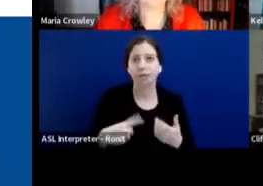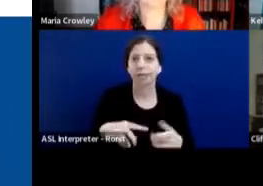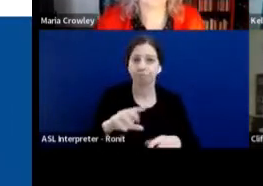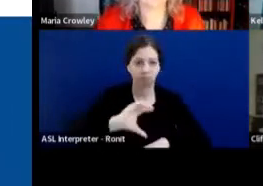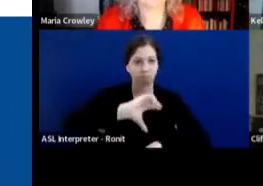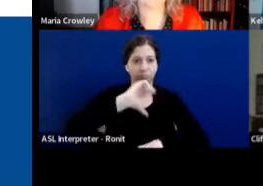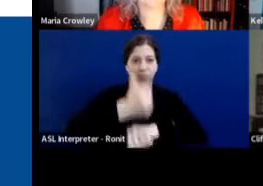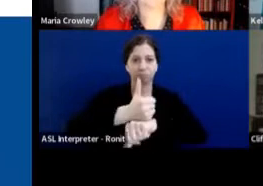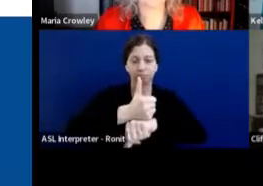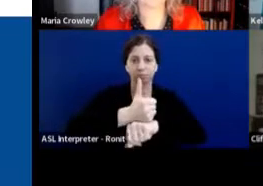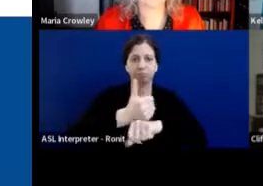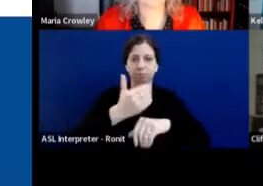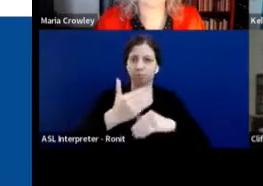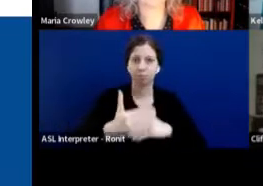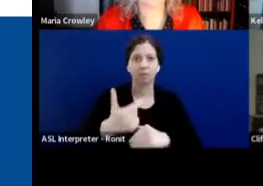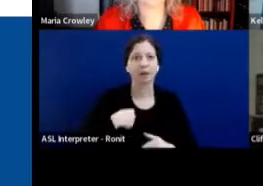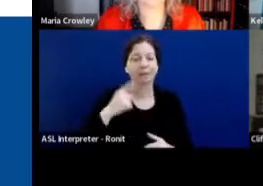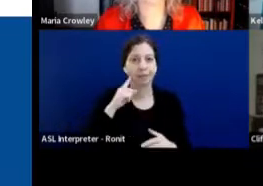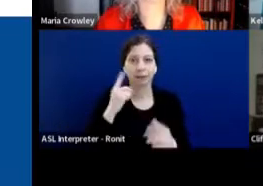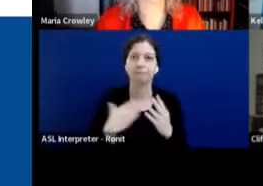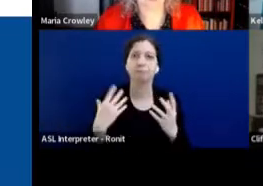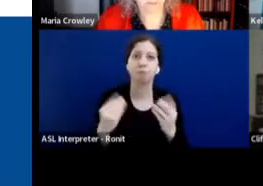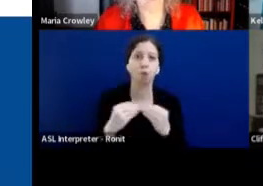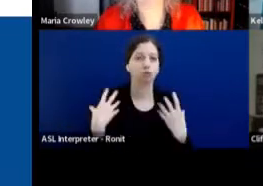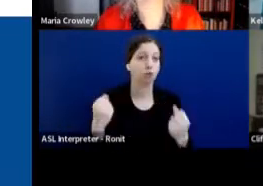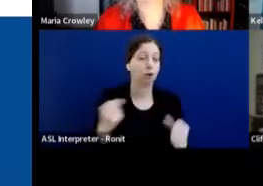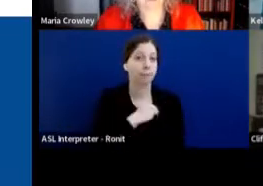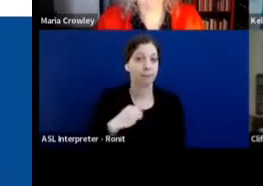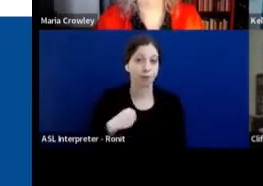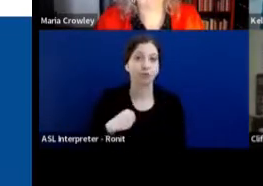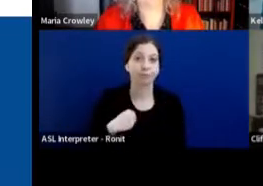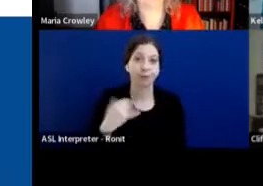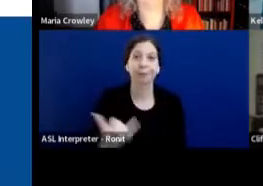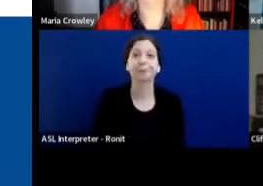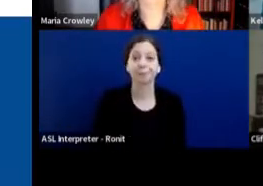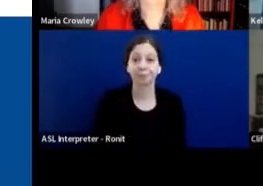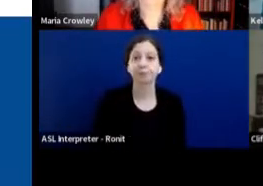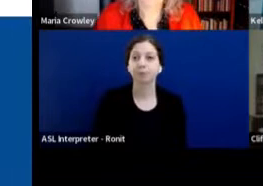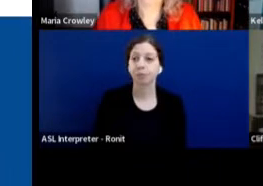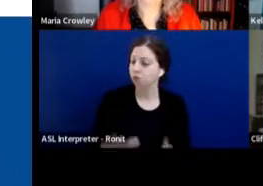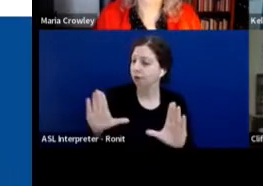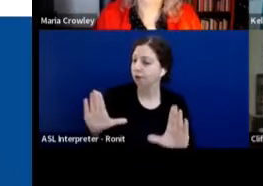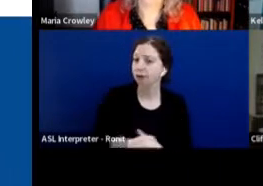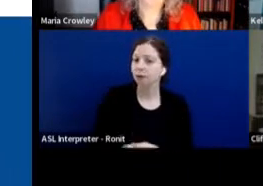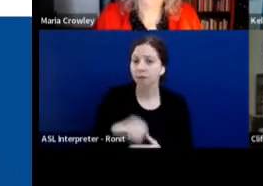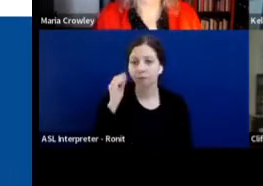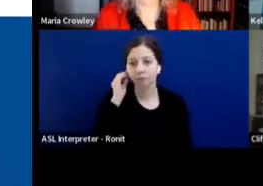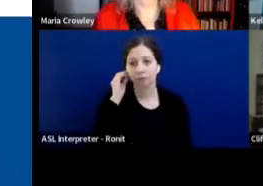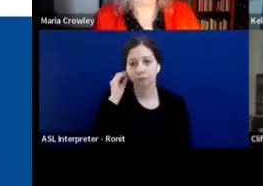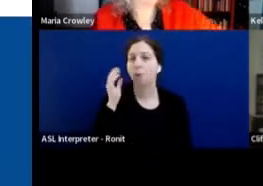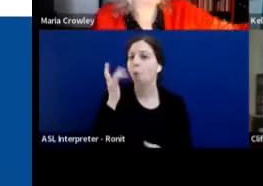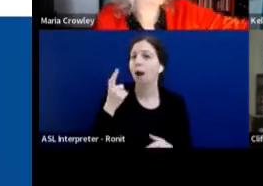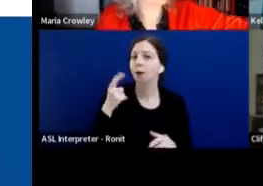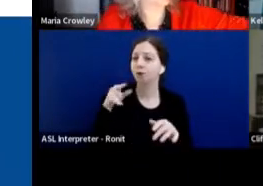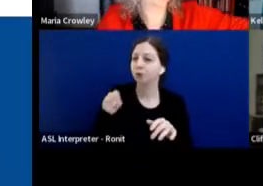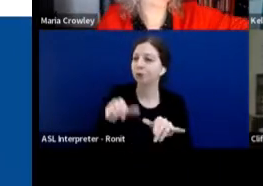and I think we have stronger membership now because of it. Great. Why would you stay on a